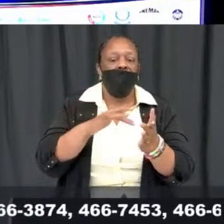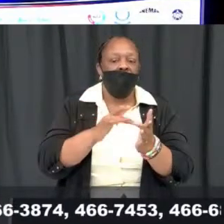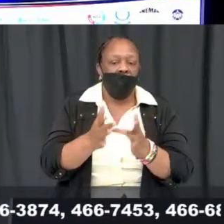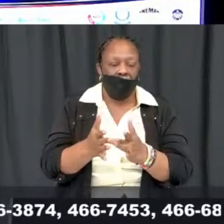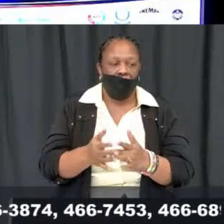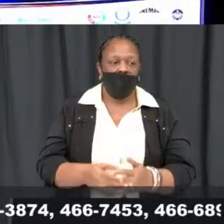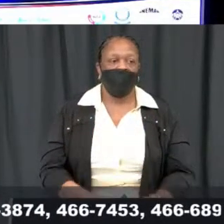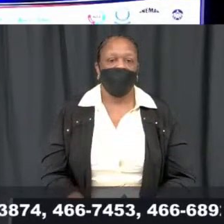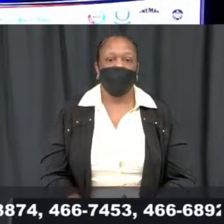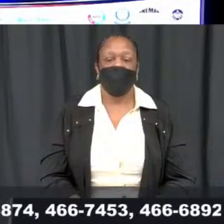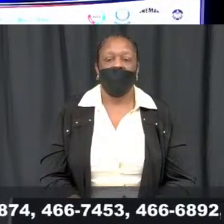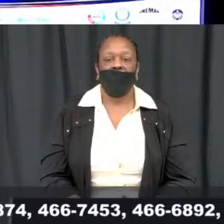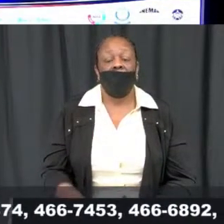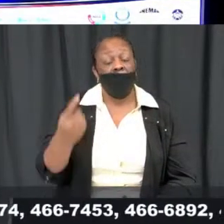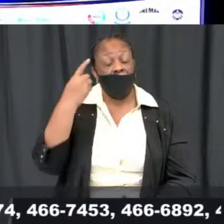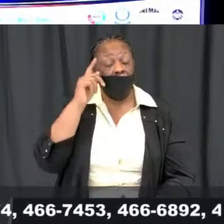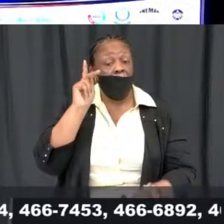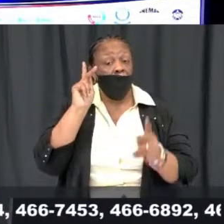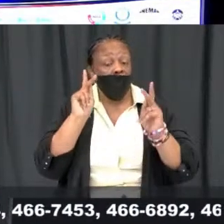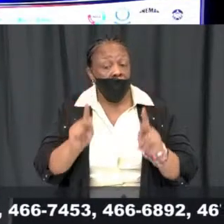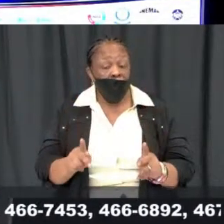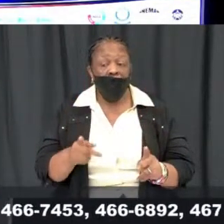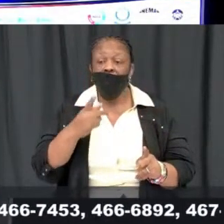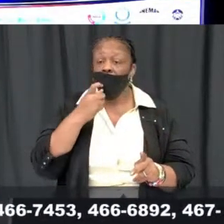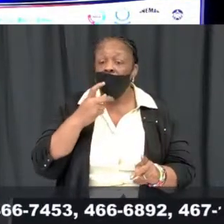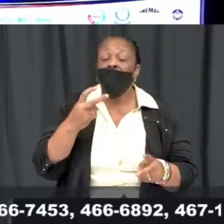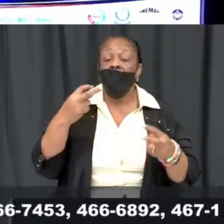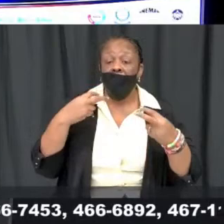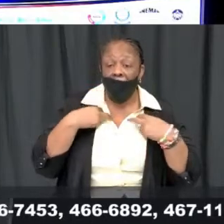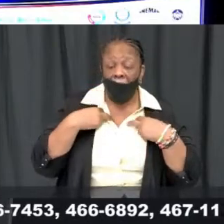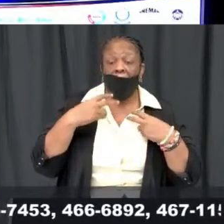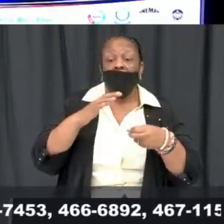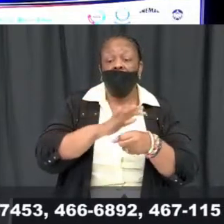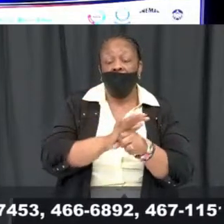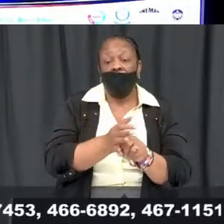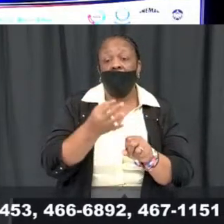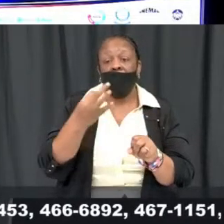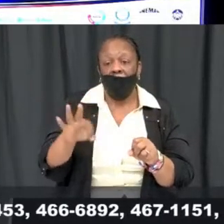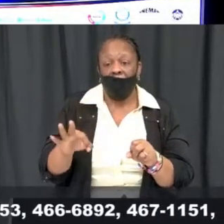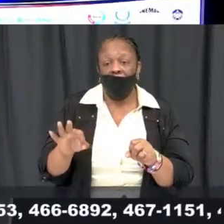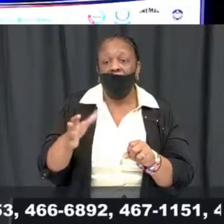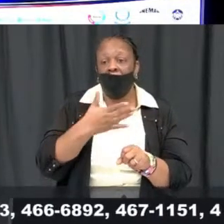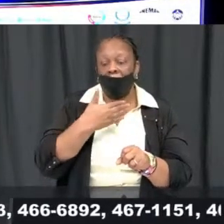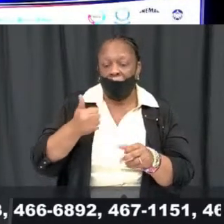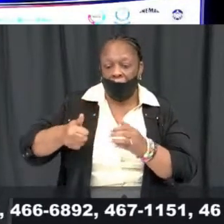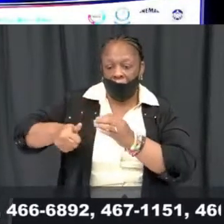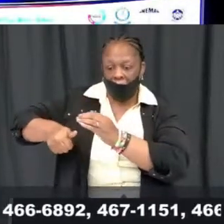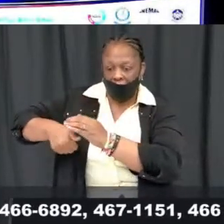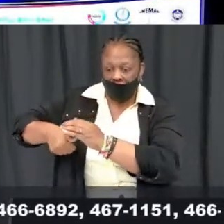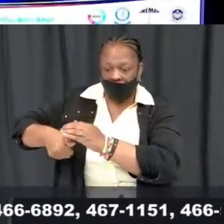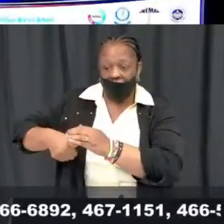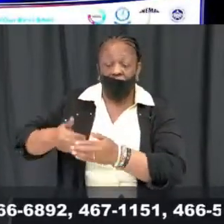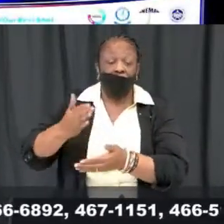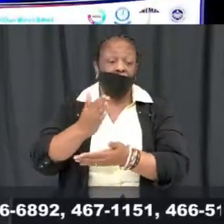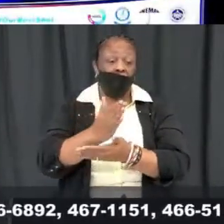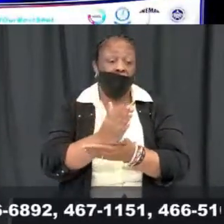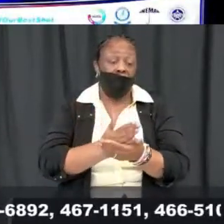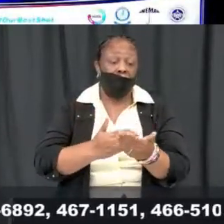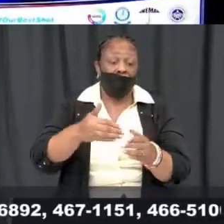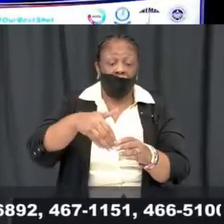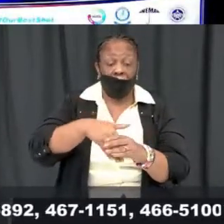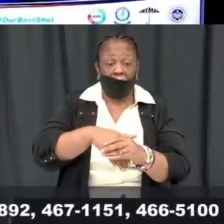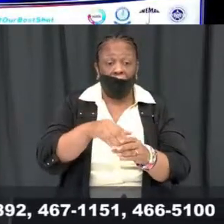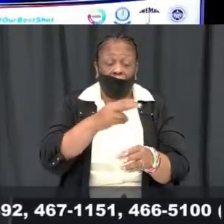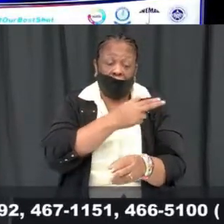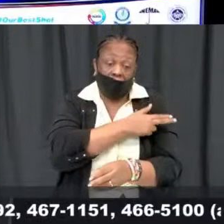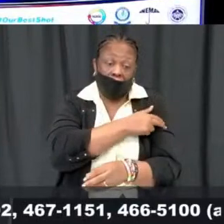For those persons who have tested positive and are in quarantine, some in the hospital,